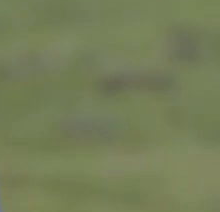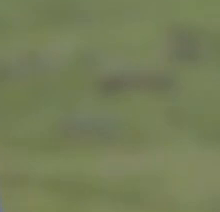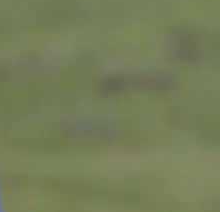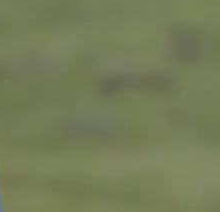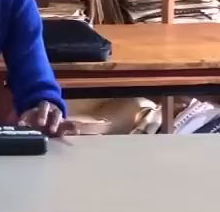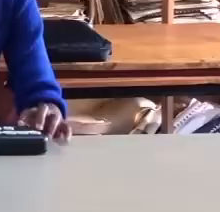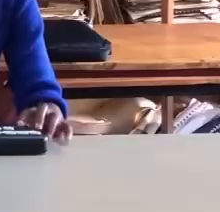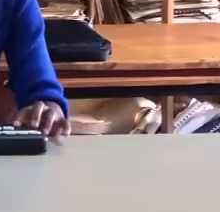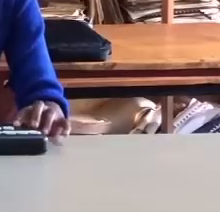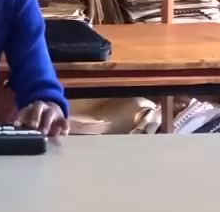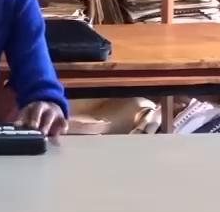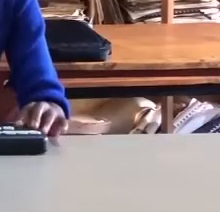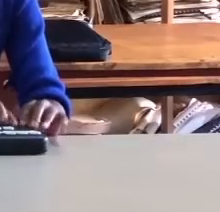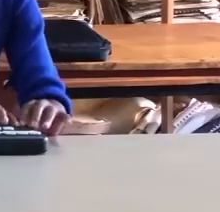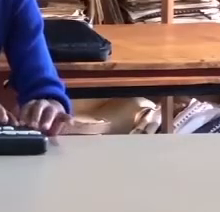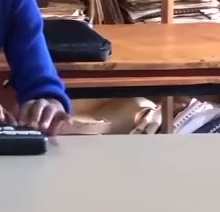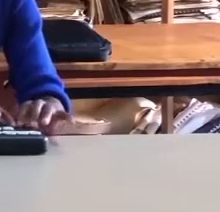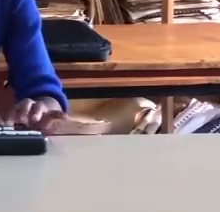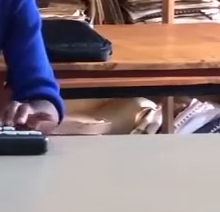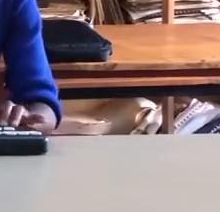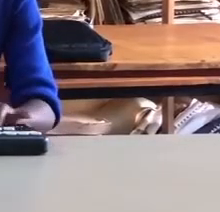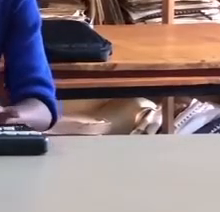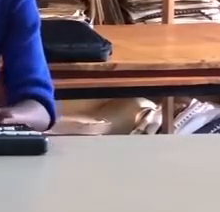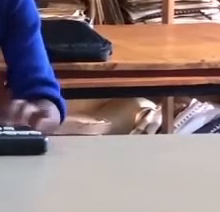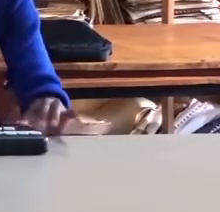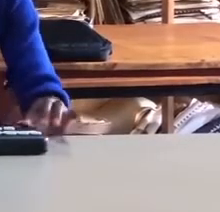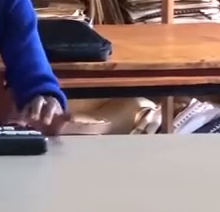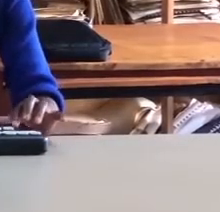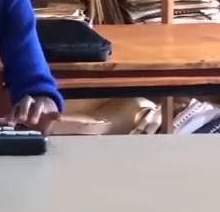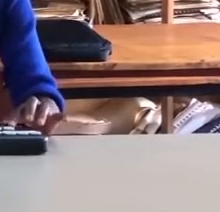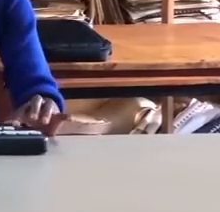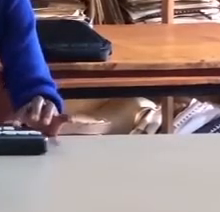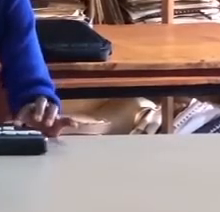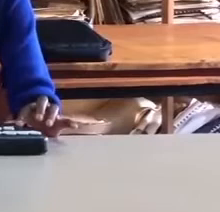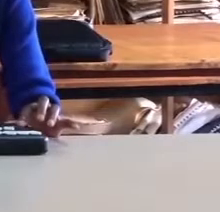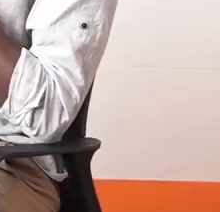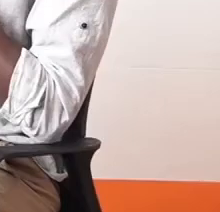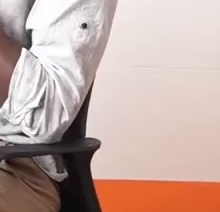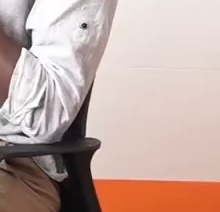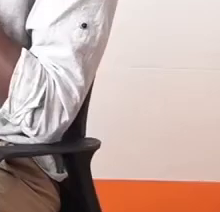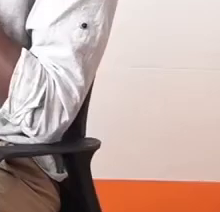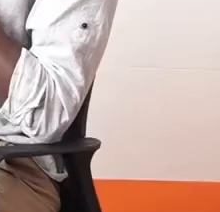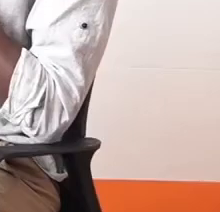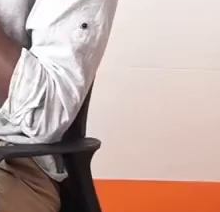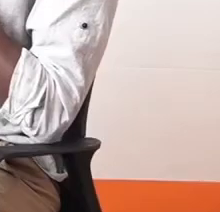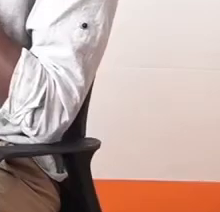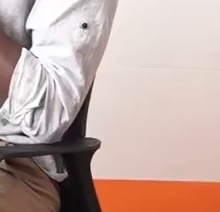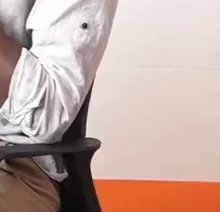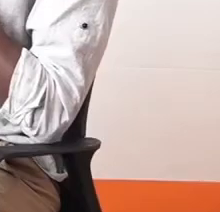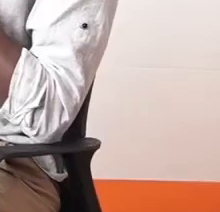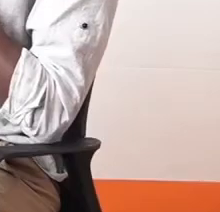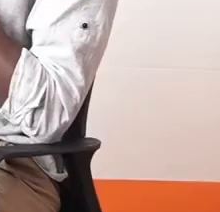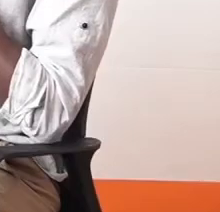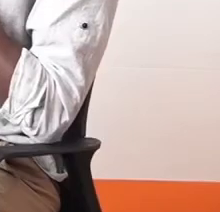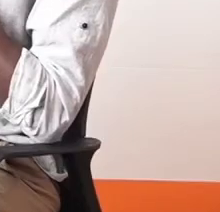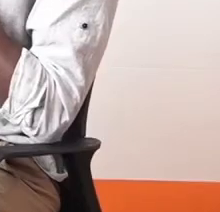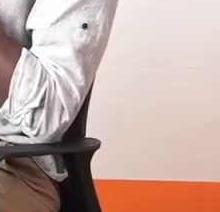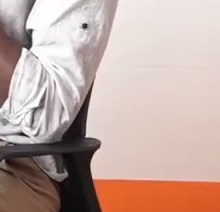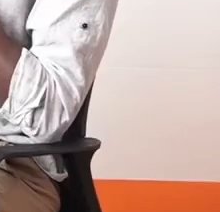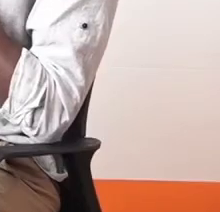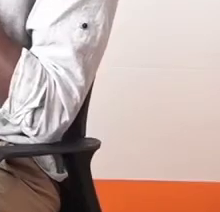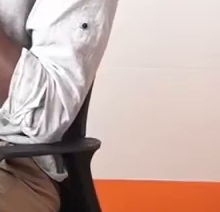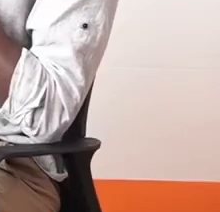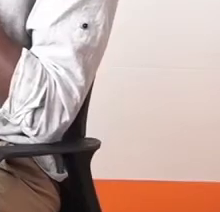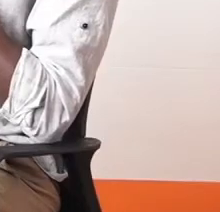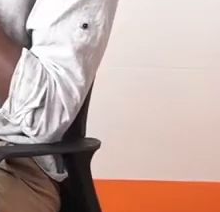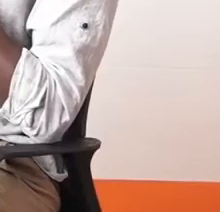better than someone who is sighted. Without that support, it would be difficult for them, with all the things that the schools need